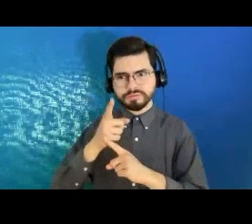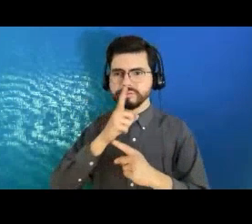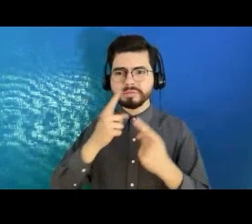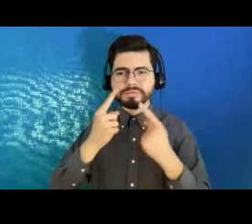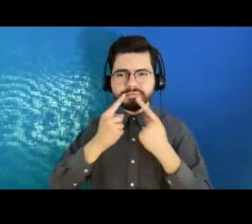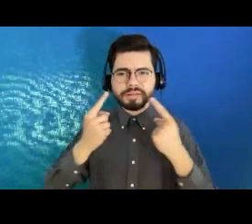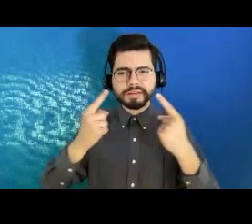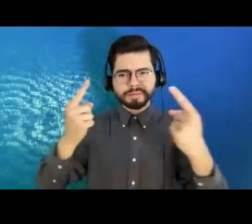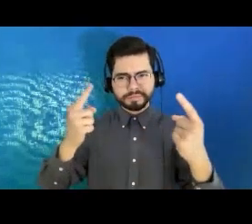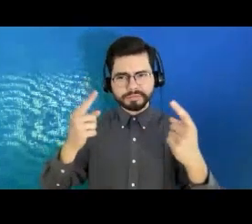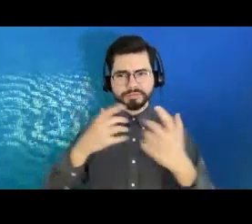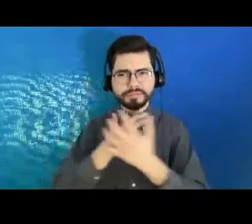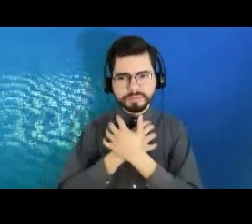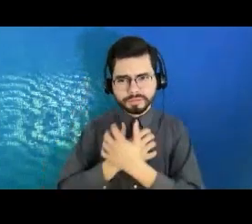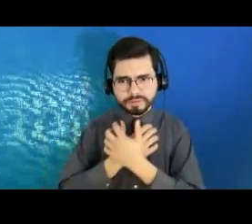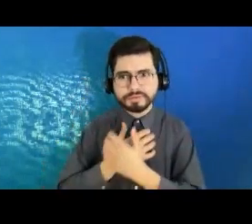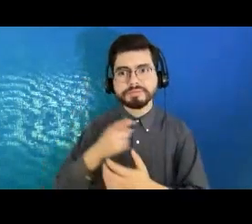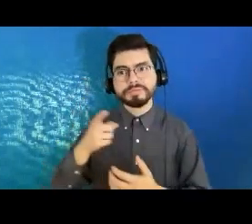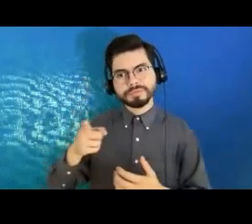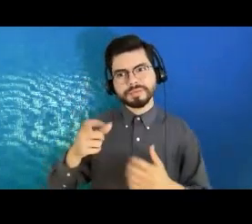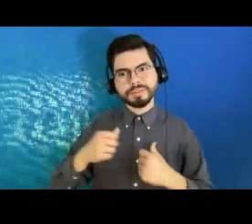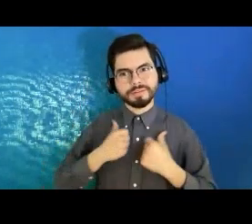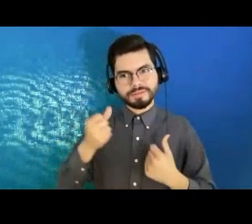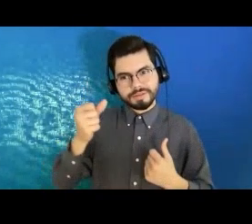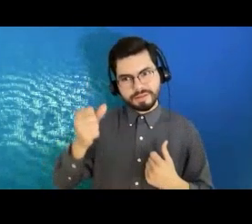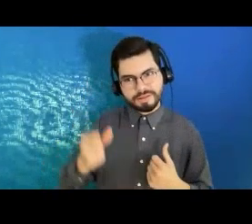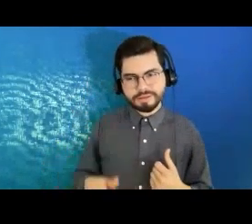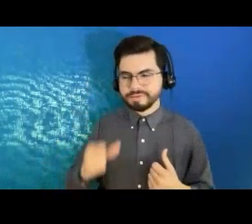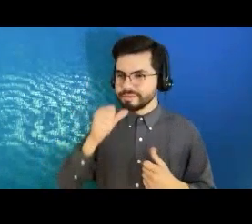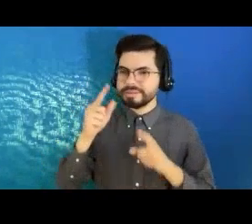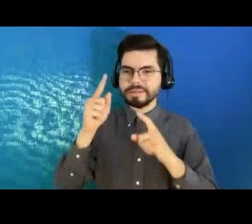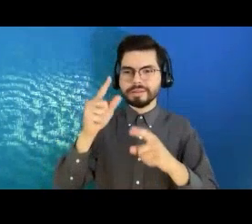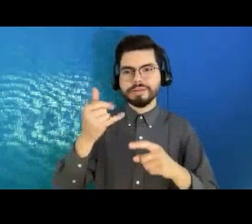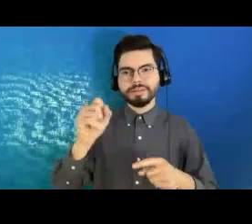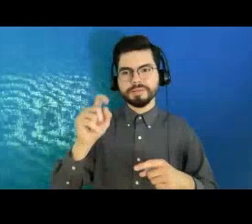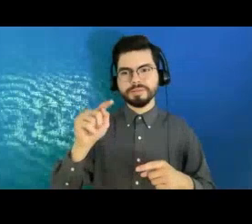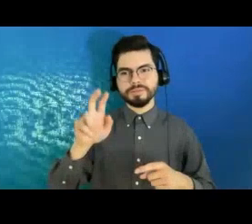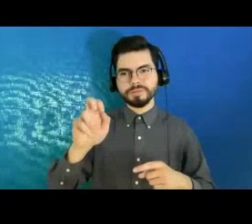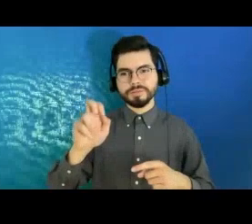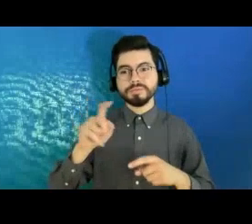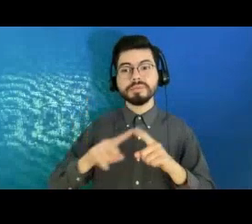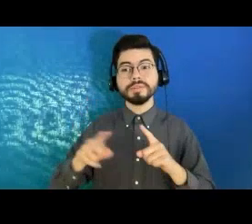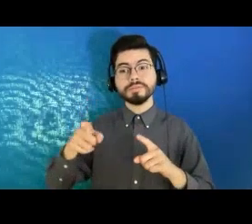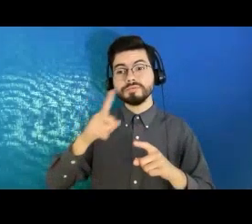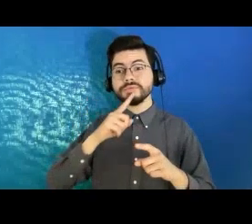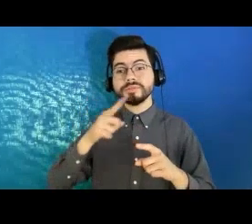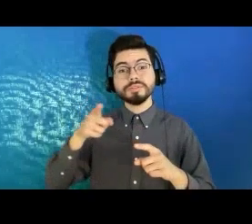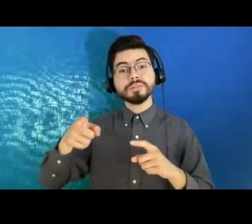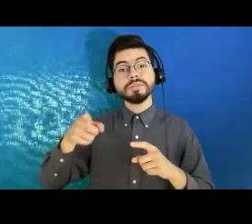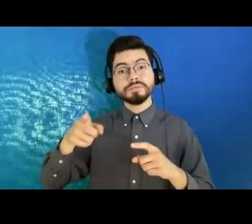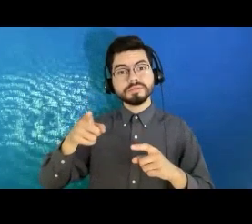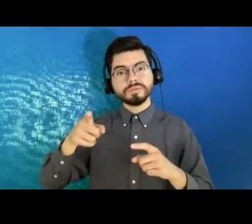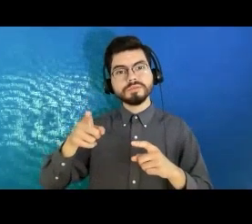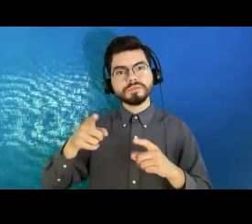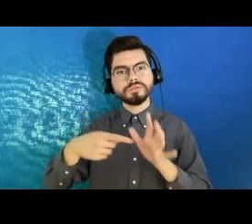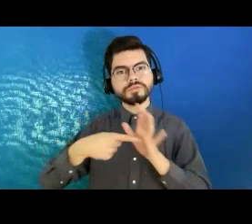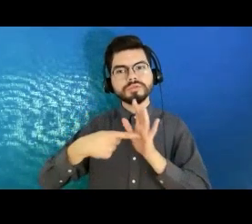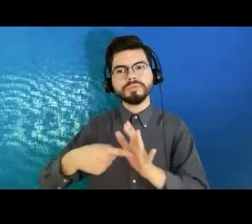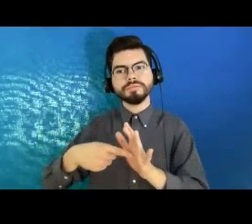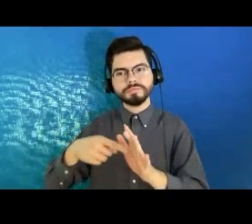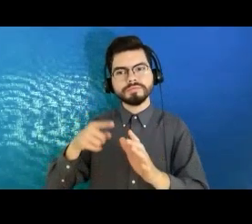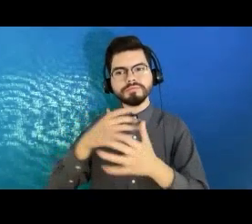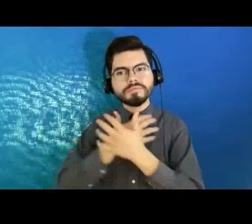people to this ecosystem. I know she lives down south and she's not coming to Yellowstone, but anyway, she is very indicative of sort of the popularity of bears and the amount of